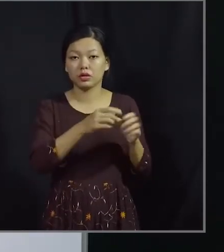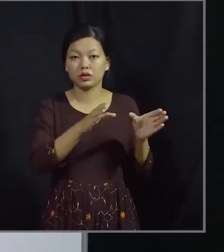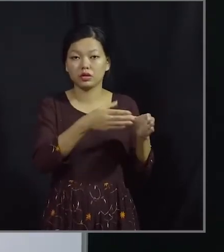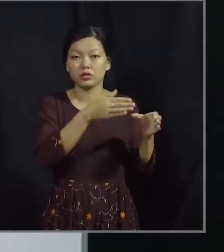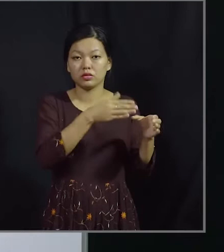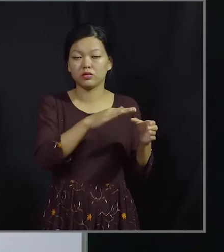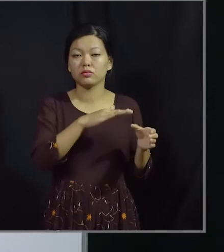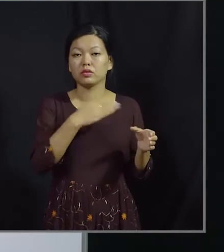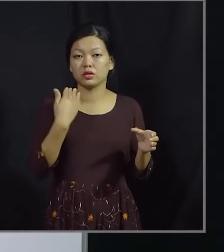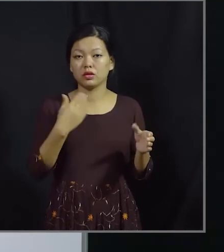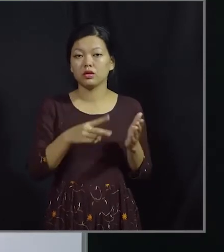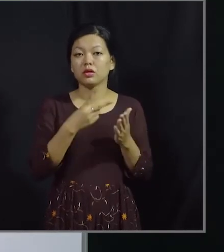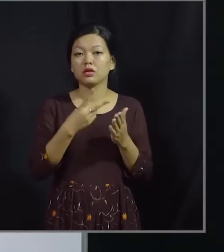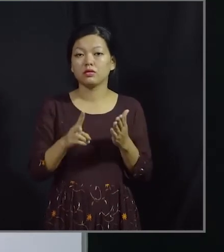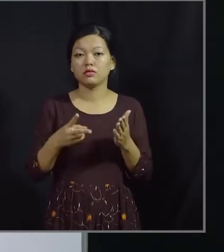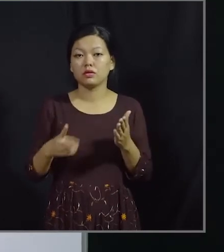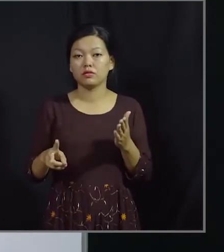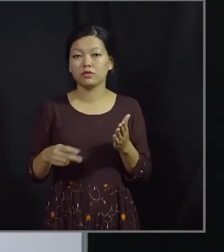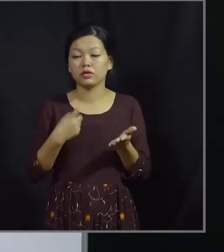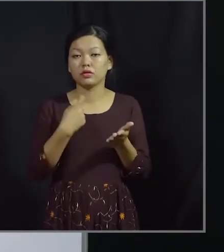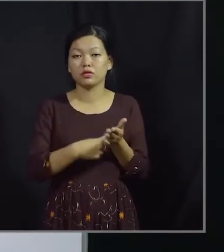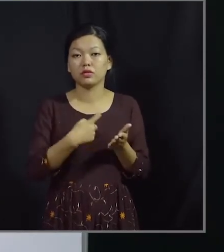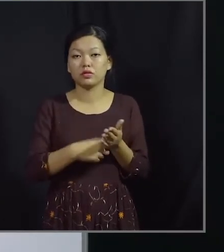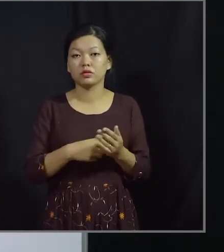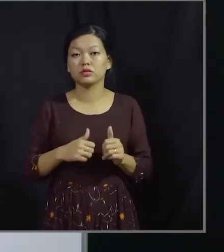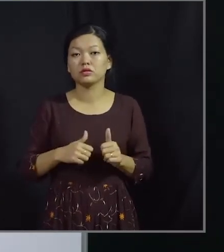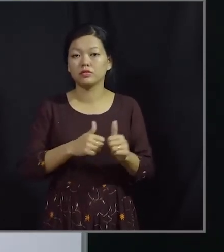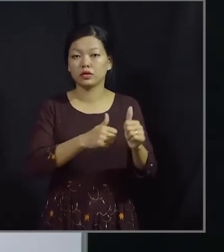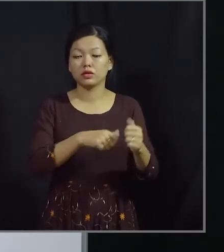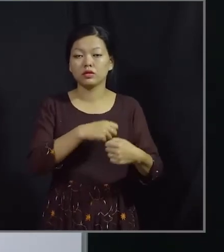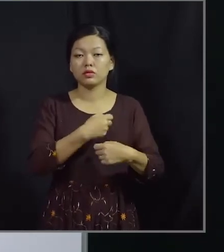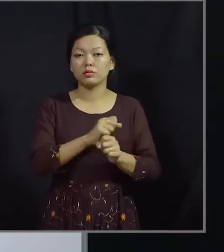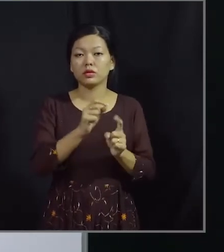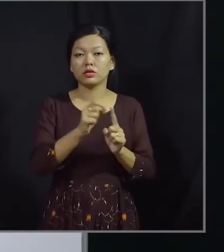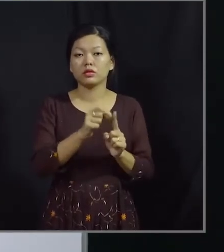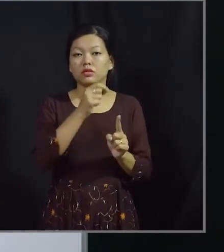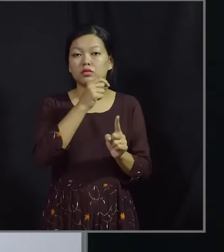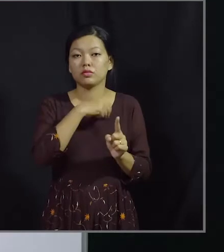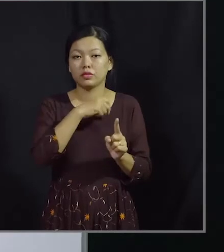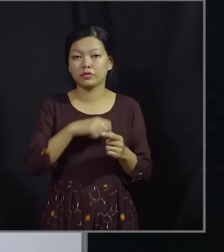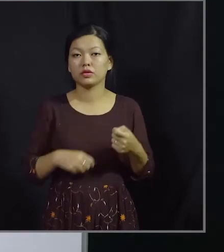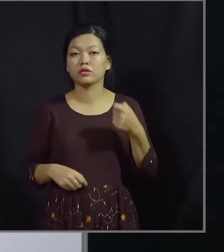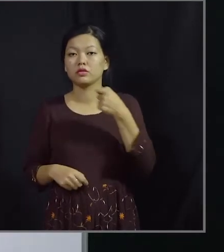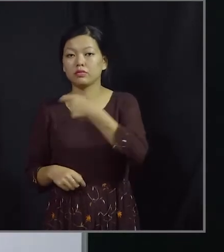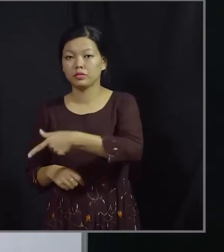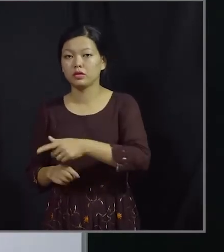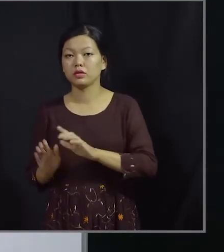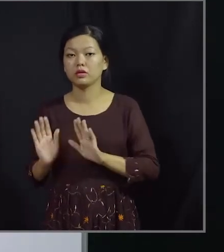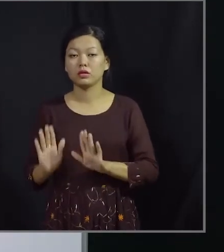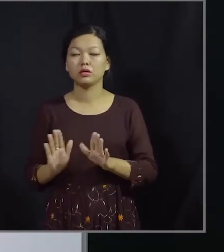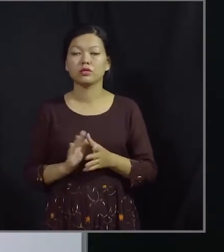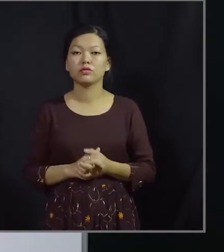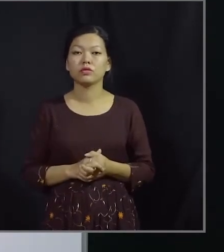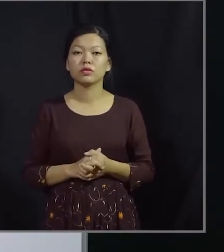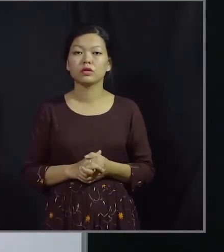value this goodwill. We will have to make certain adjustment to find out the value of goodwill to